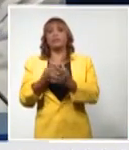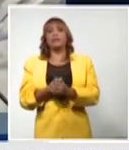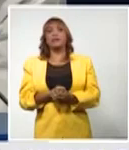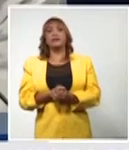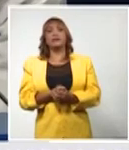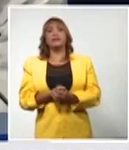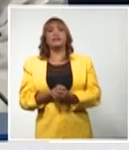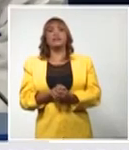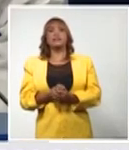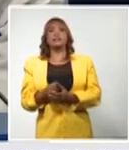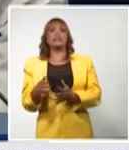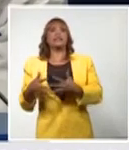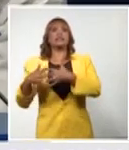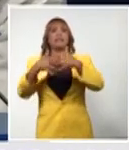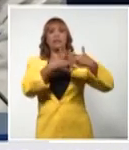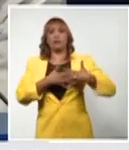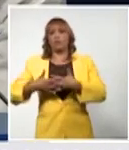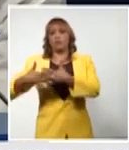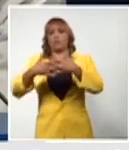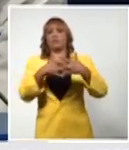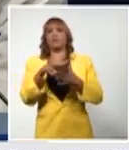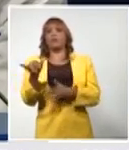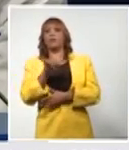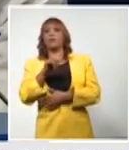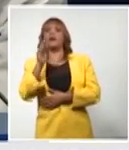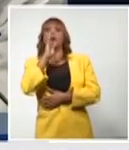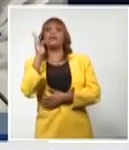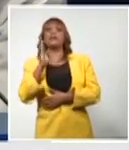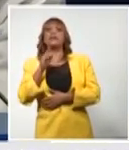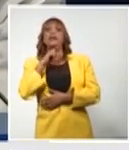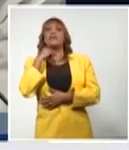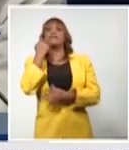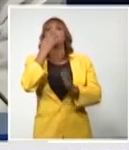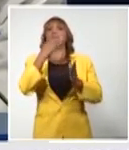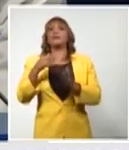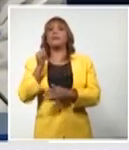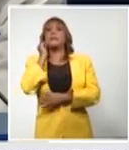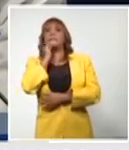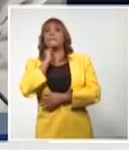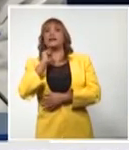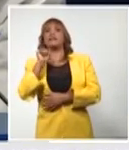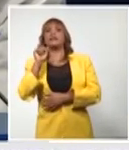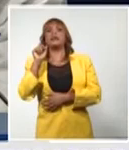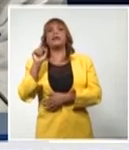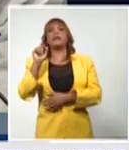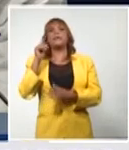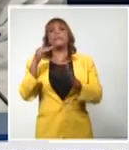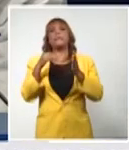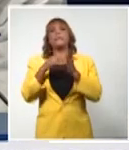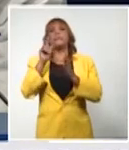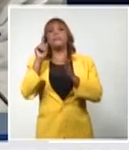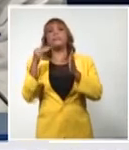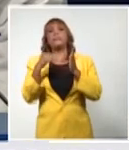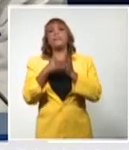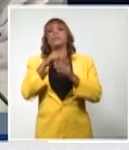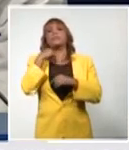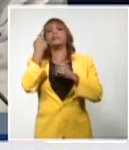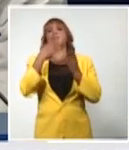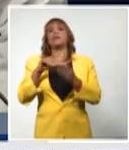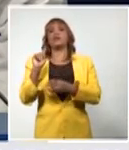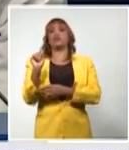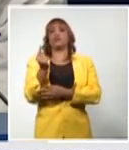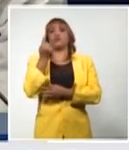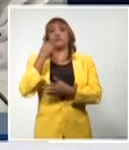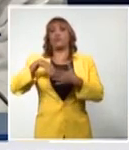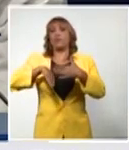over 1,000 people died in the United States and in Brazil in a single day yesterday. We're talking